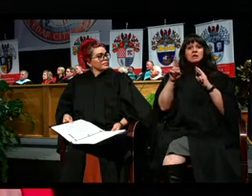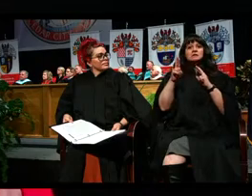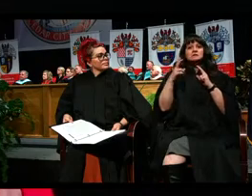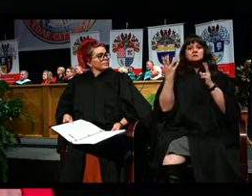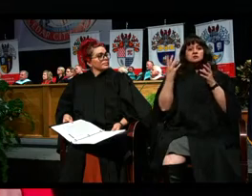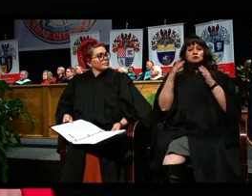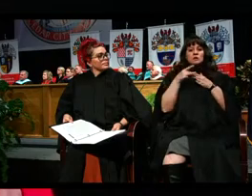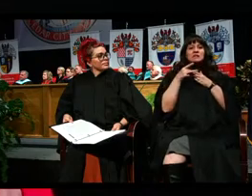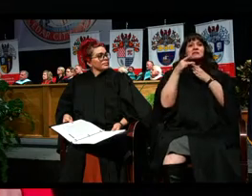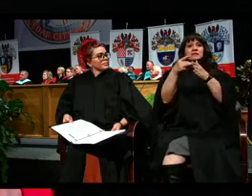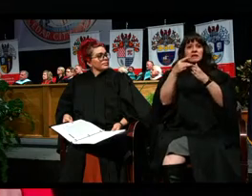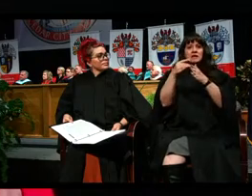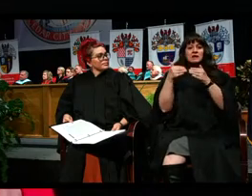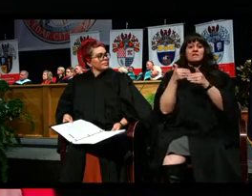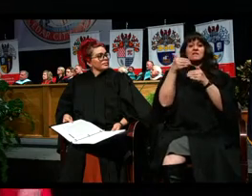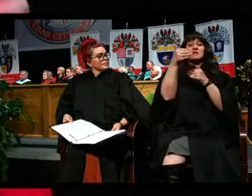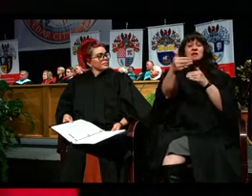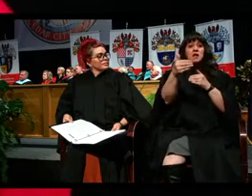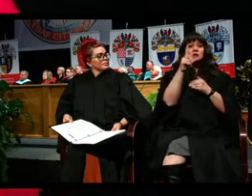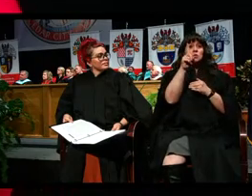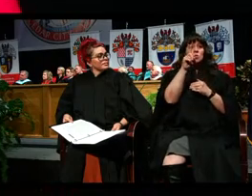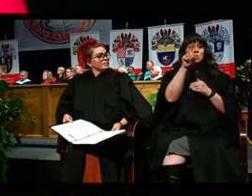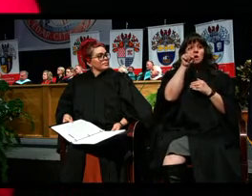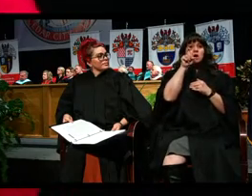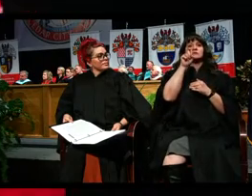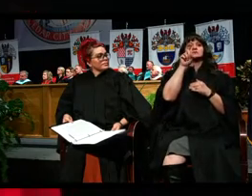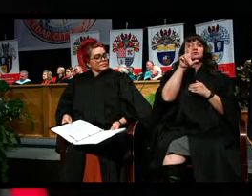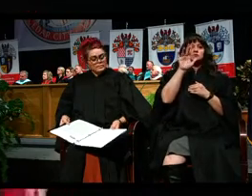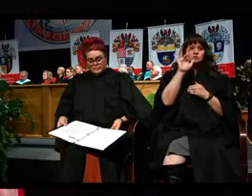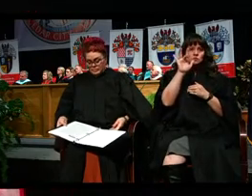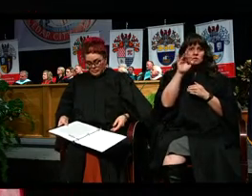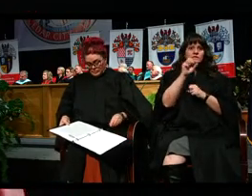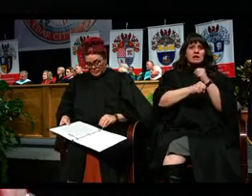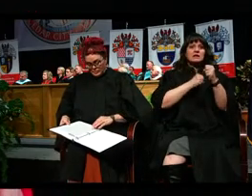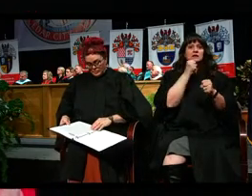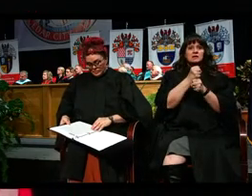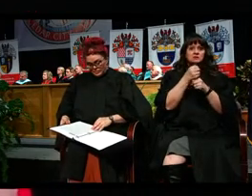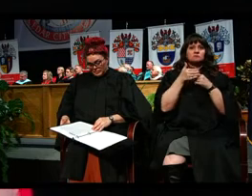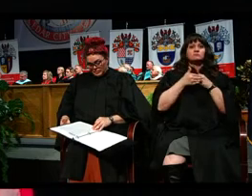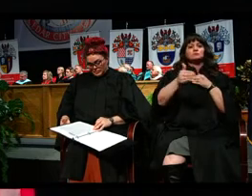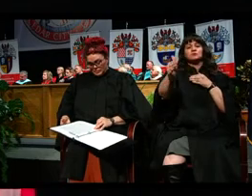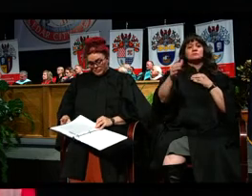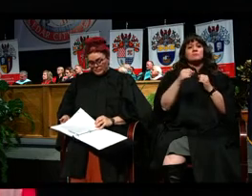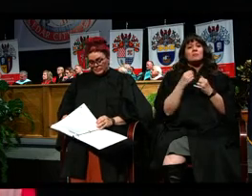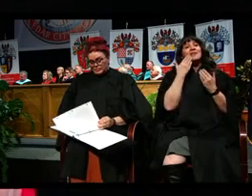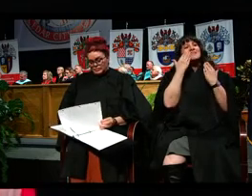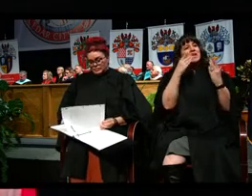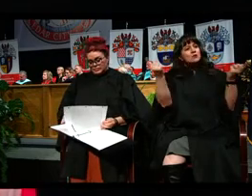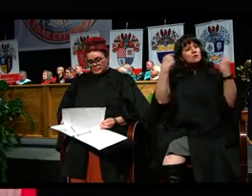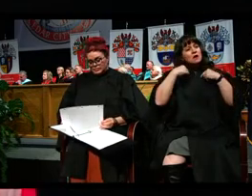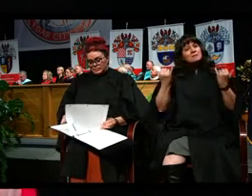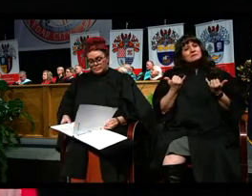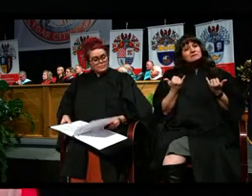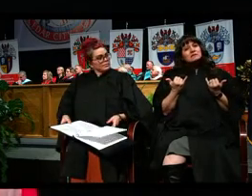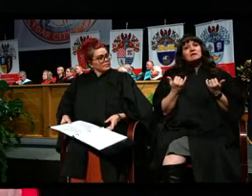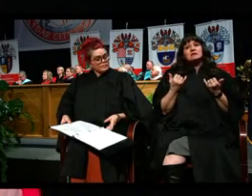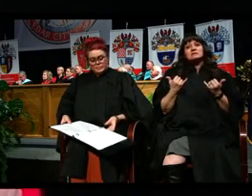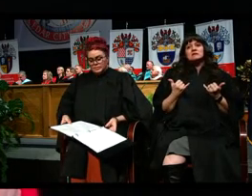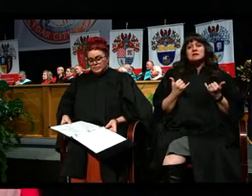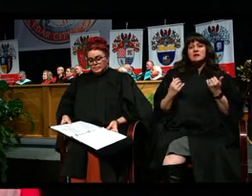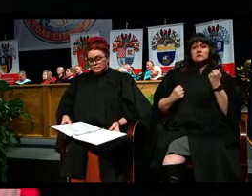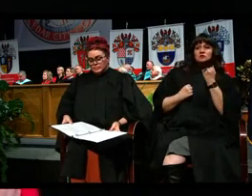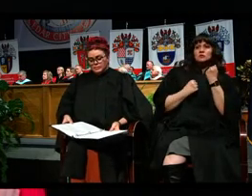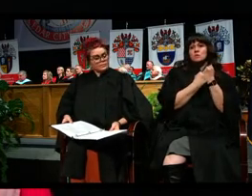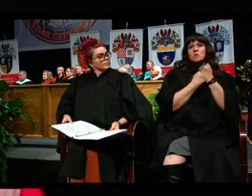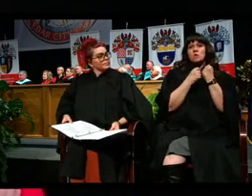125 years. Thank you for being here today to support and celebrate the T-Bird family.